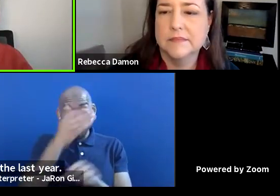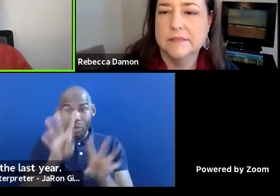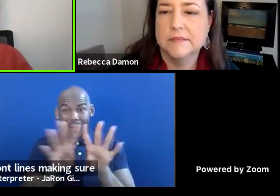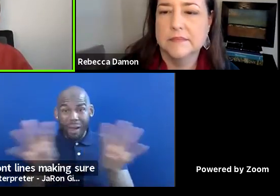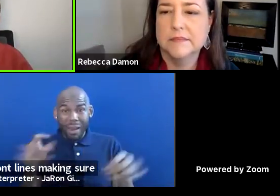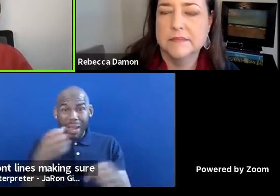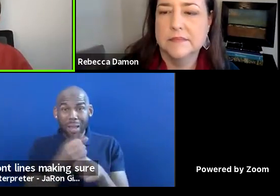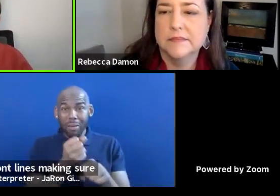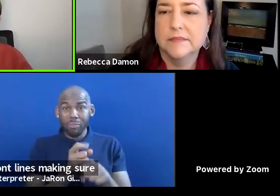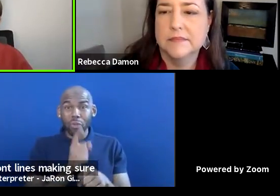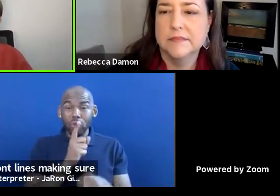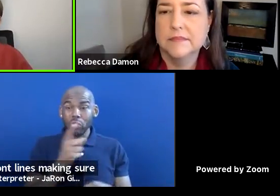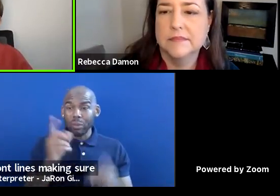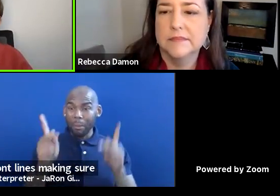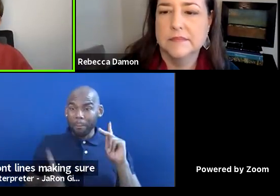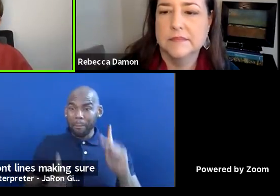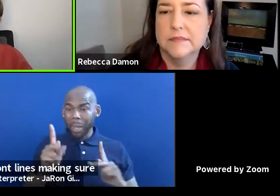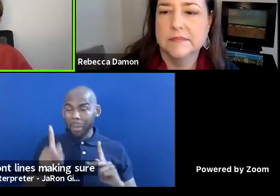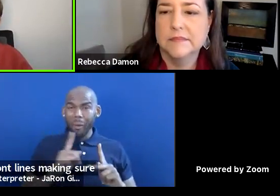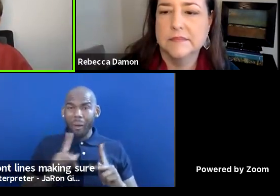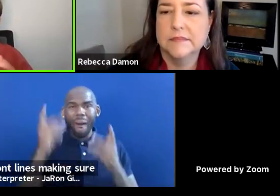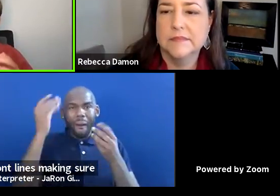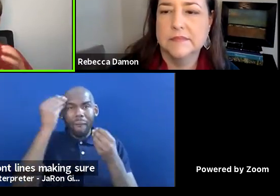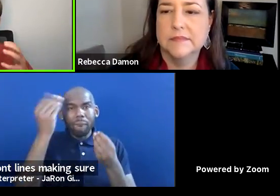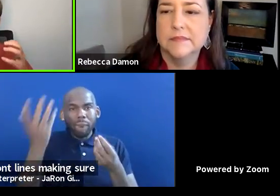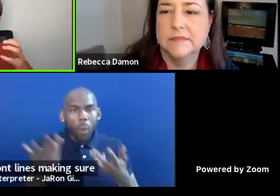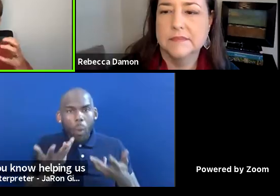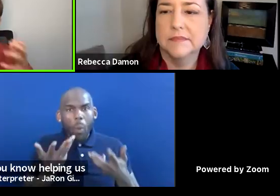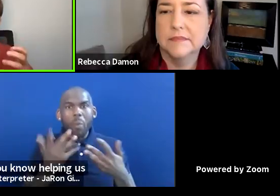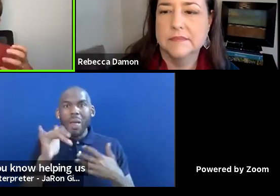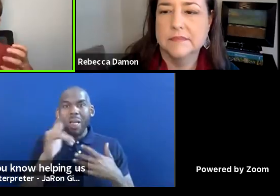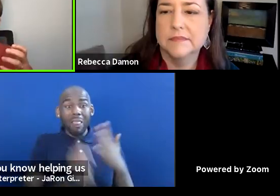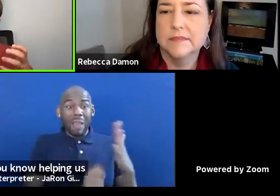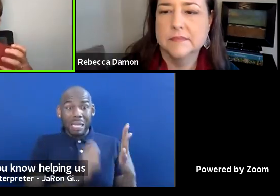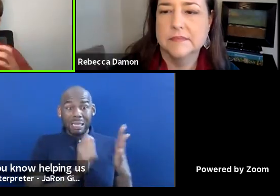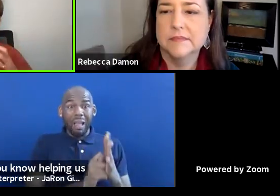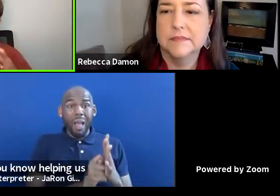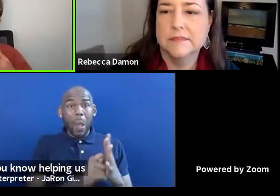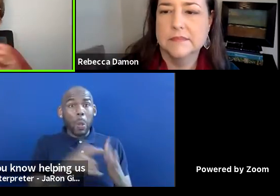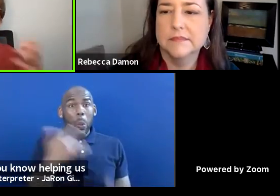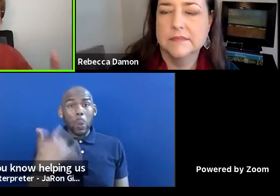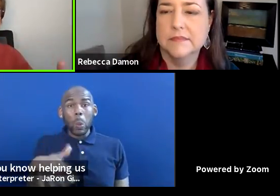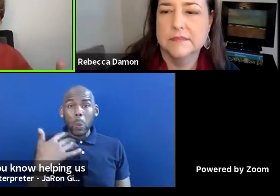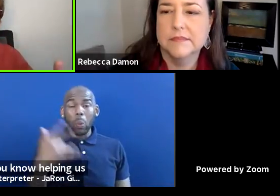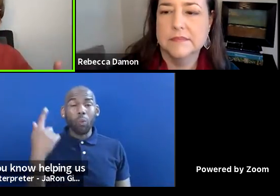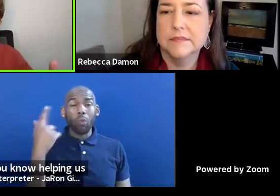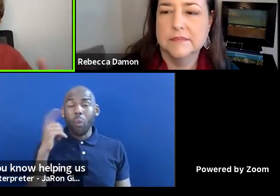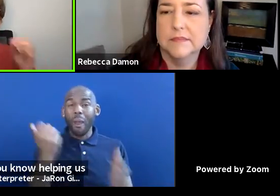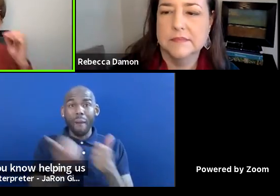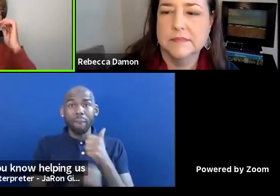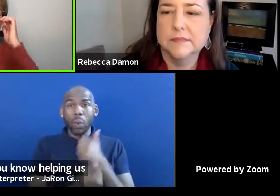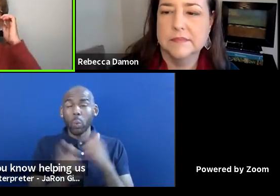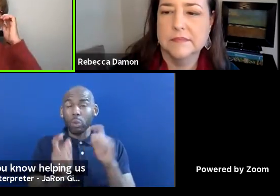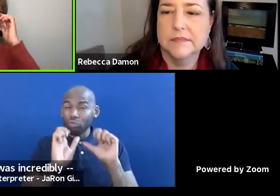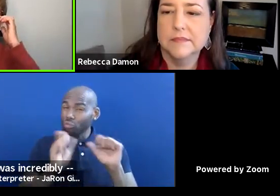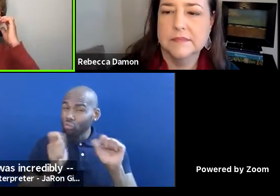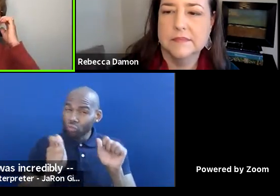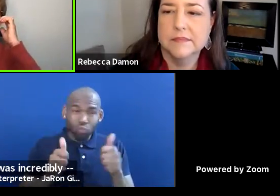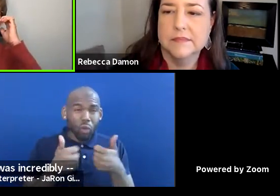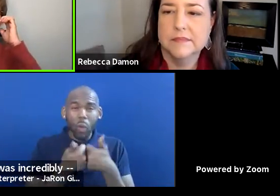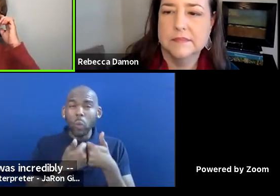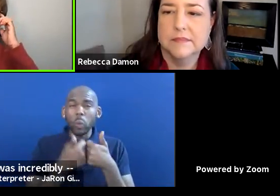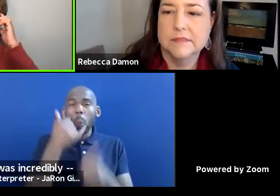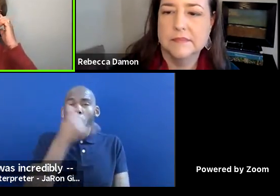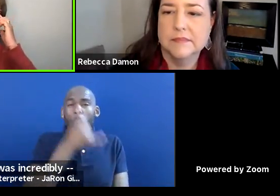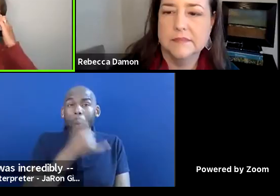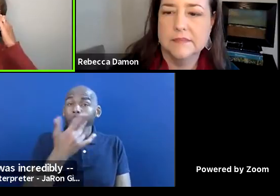and helping us get through a time that was incredibly, for everybody, so challenging. And I want to